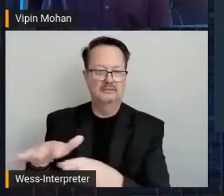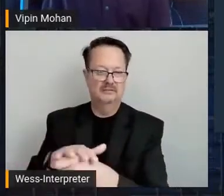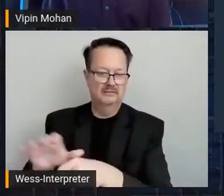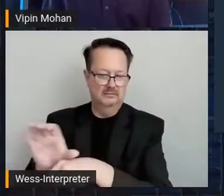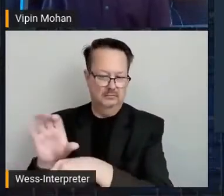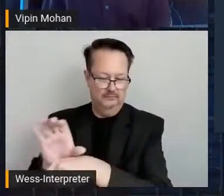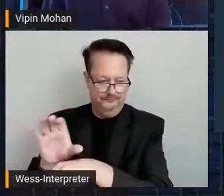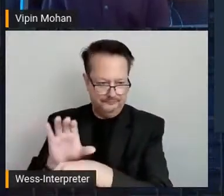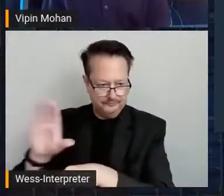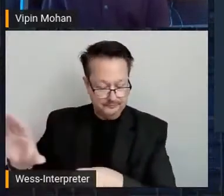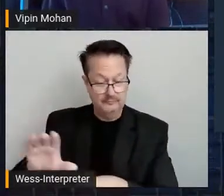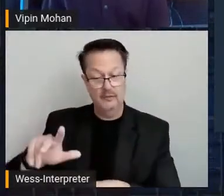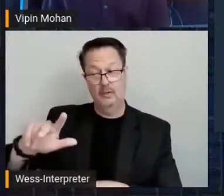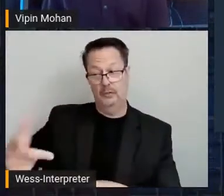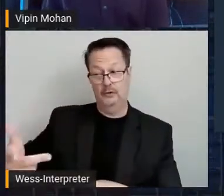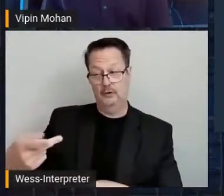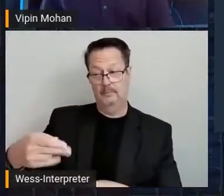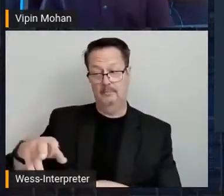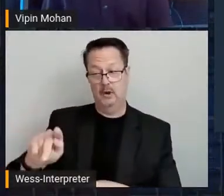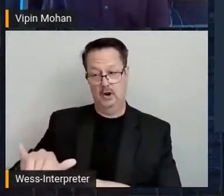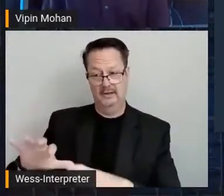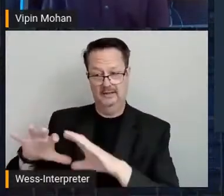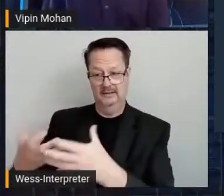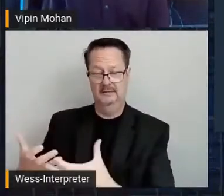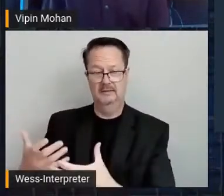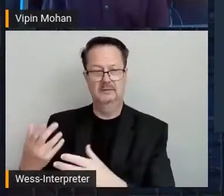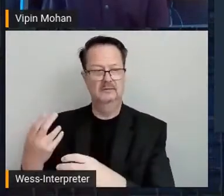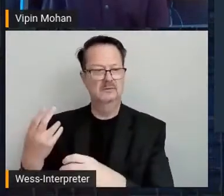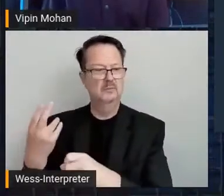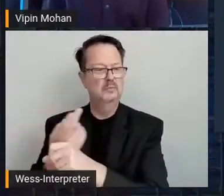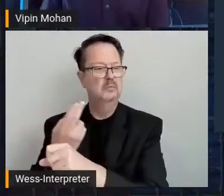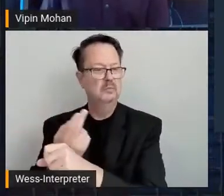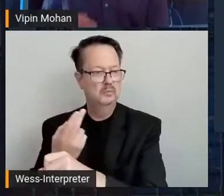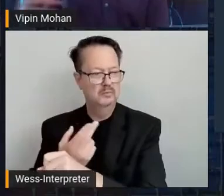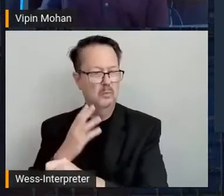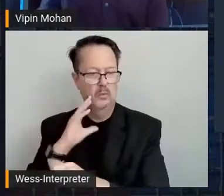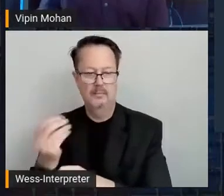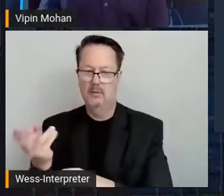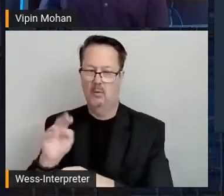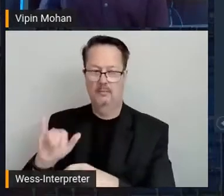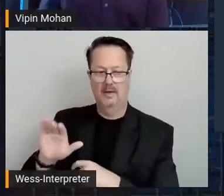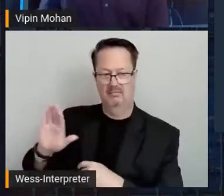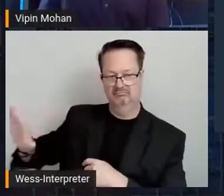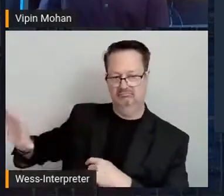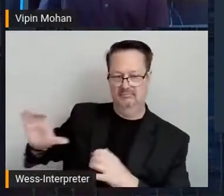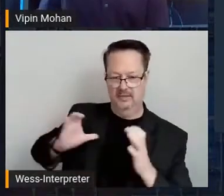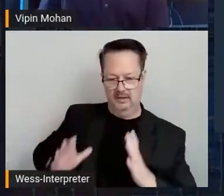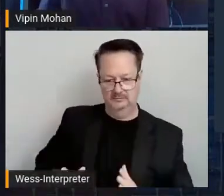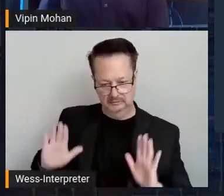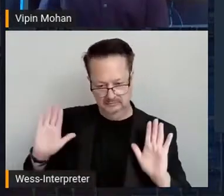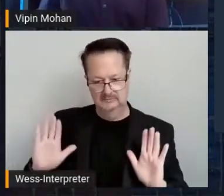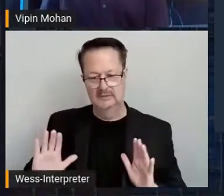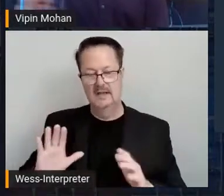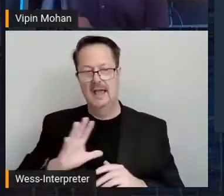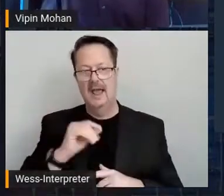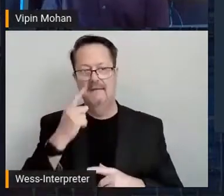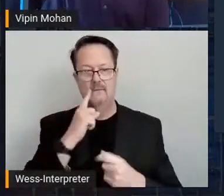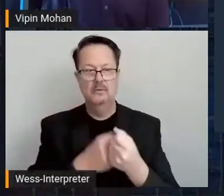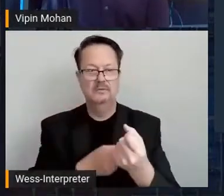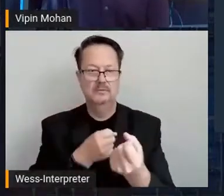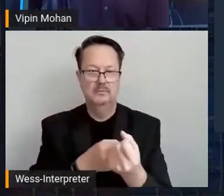you use, other than those bundled with EKS Anywhere, will also be owned by the customer. And for support